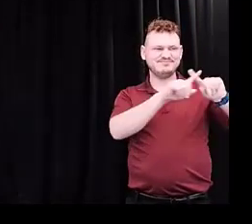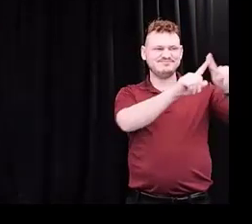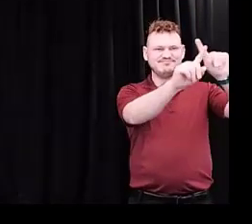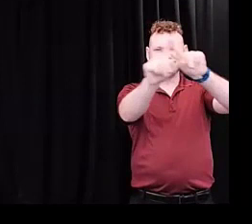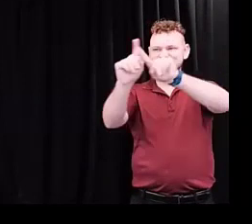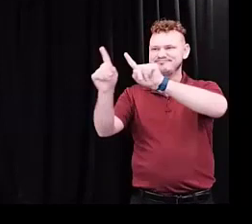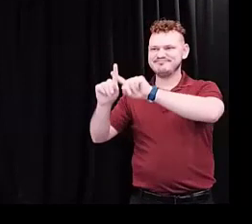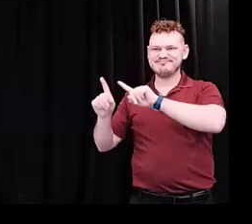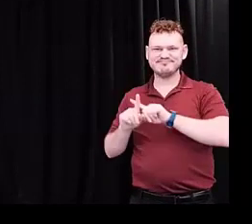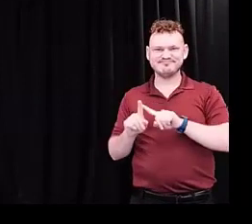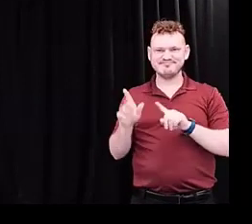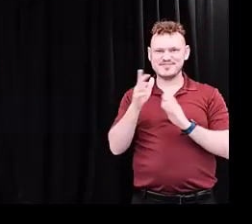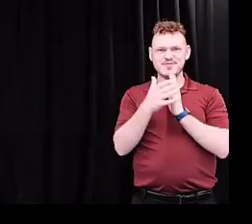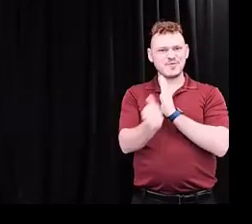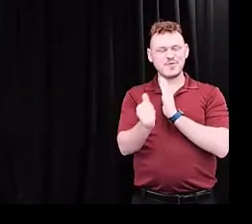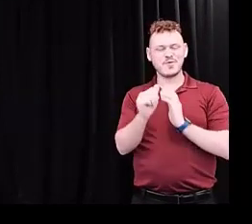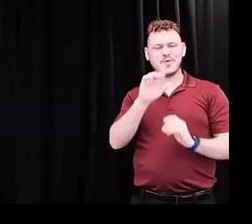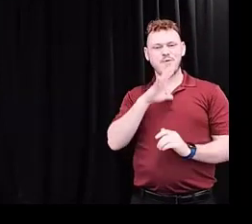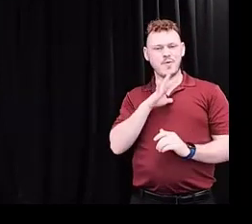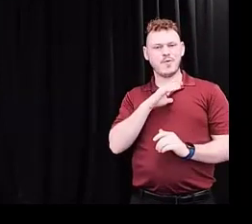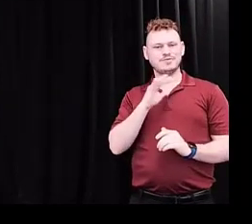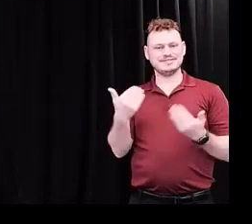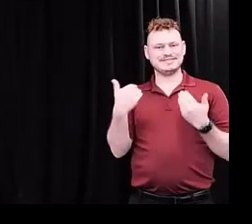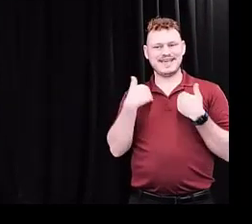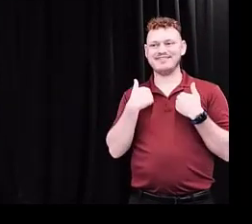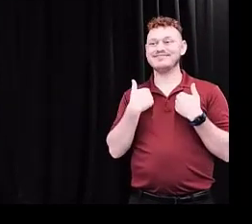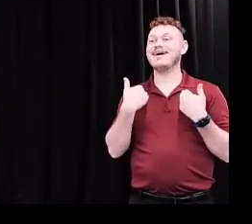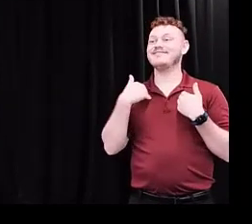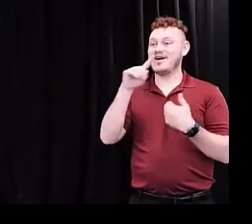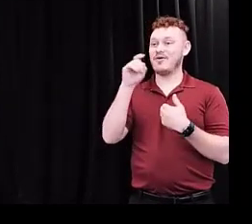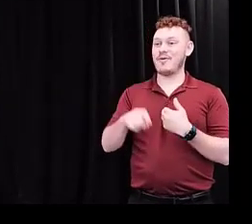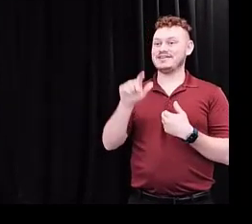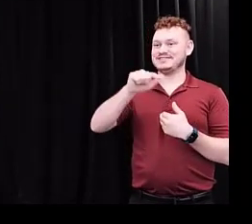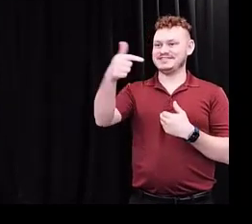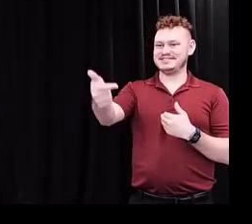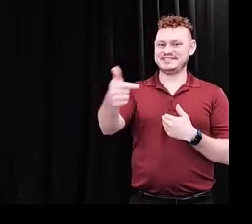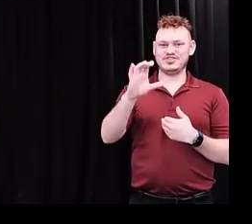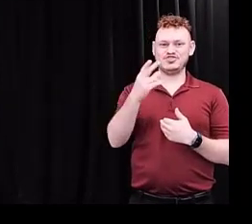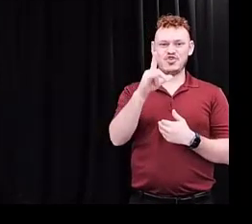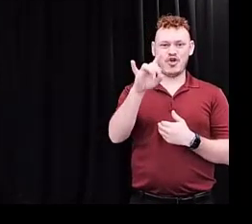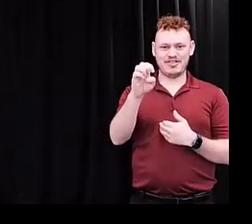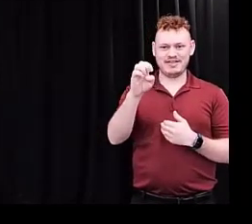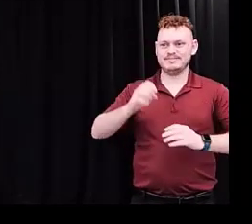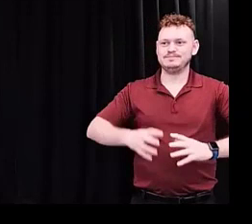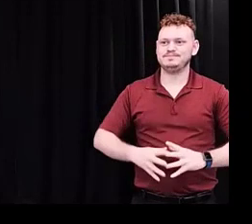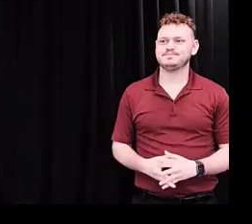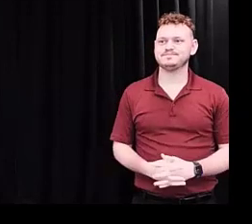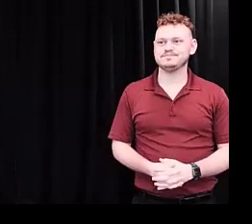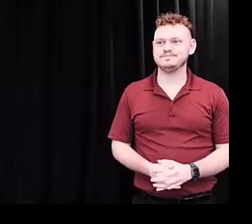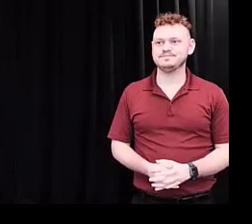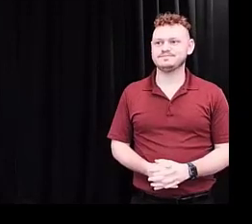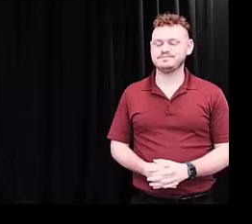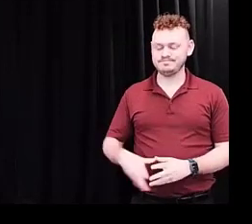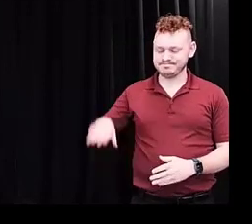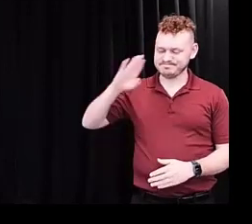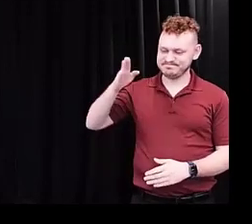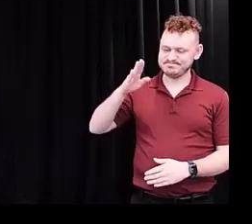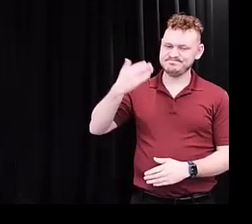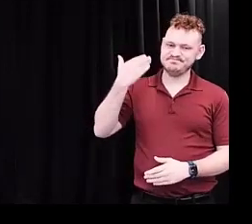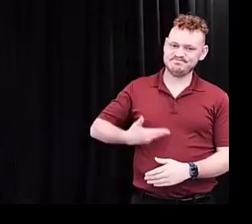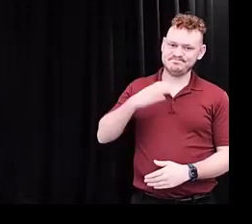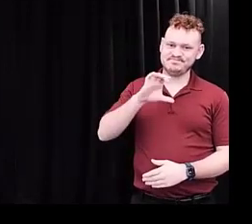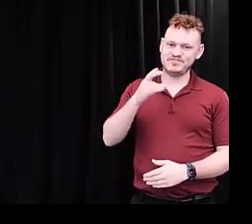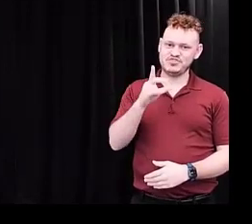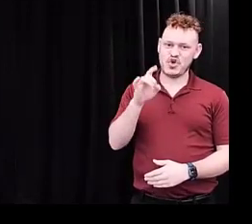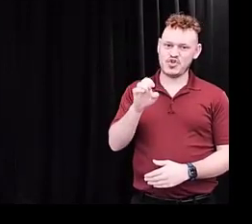cool skills they bring in. So looks like we have a question in the room. I'm going to pass it to Charlie. Hi there, Charlie